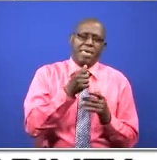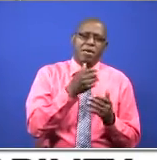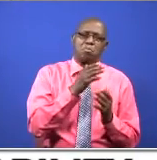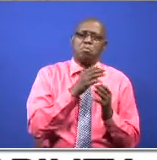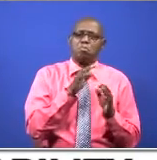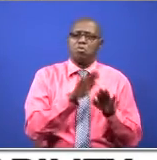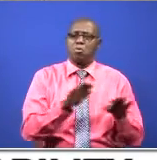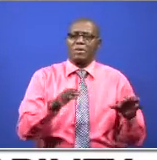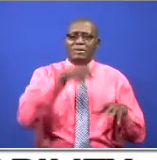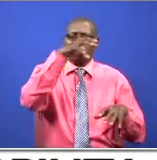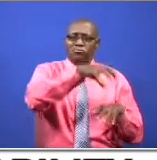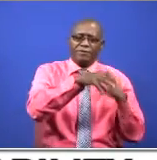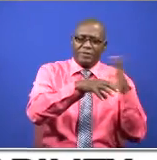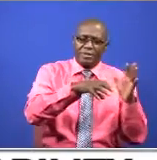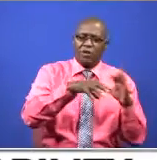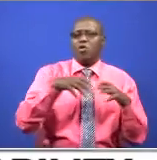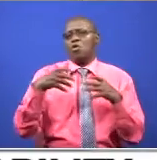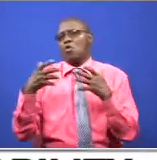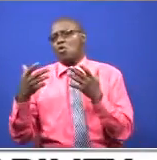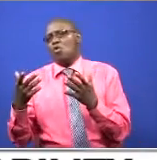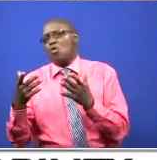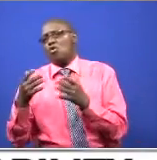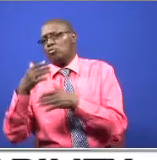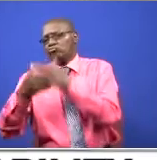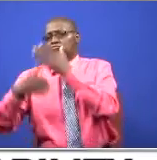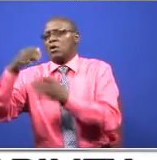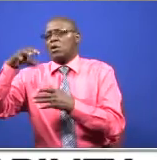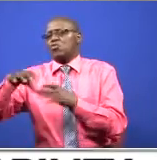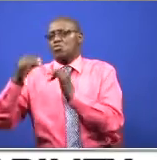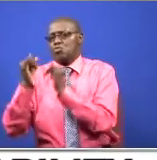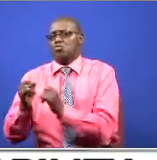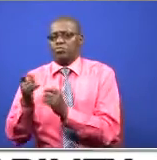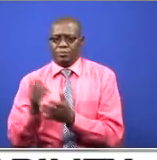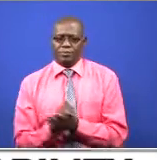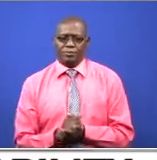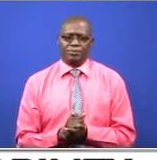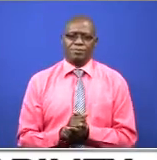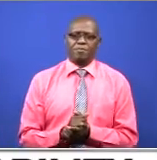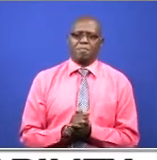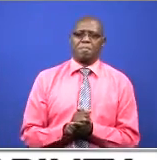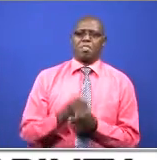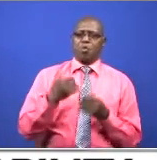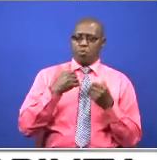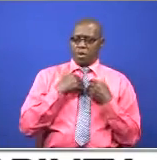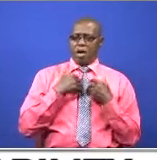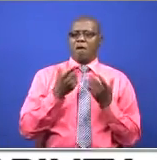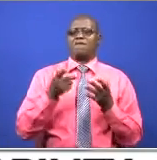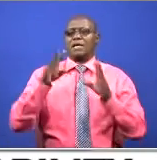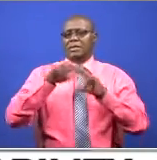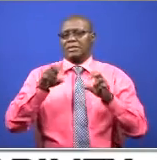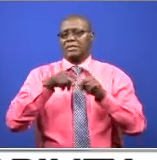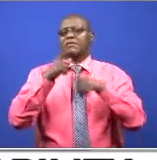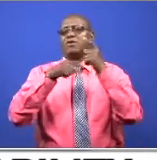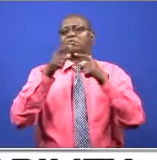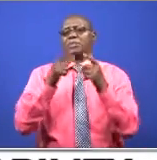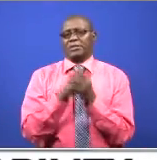built? At Haiso Properties, we have a research and development department. And basically, we